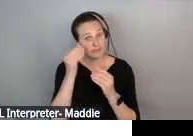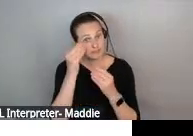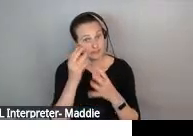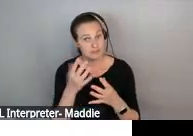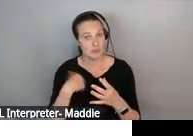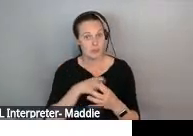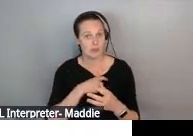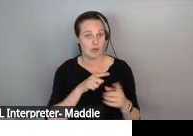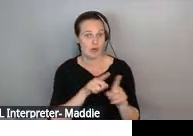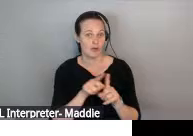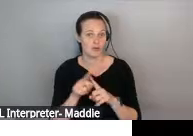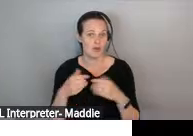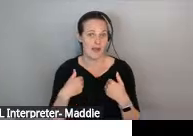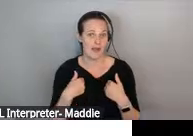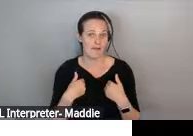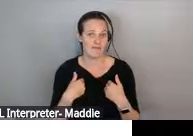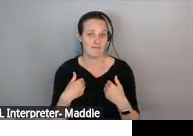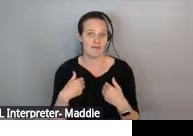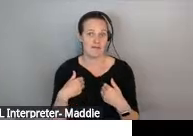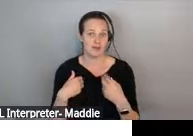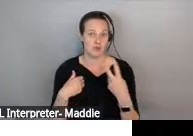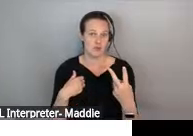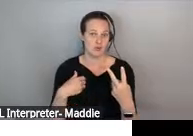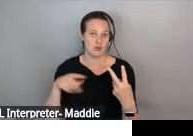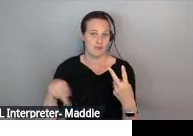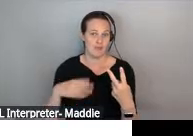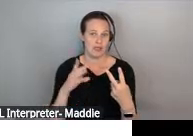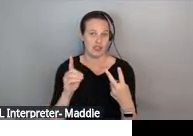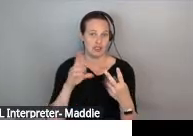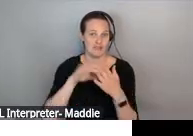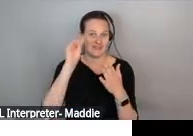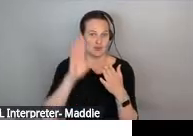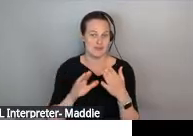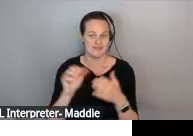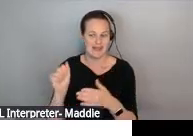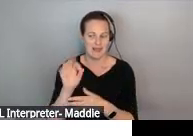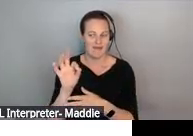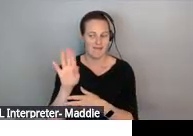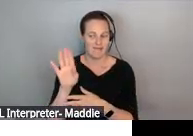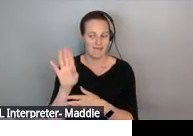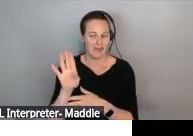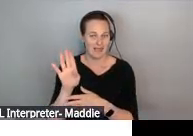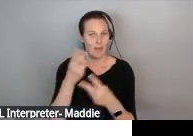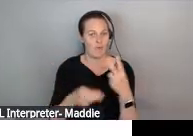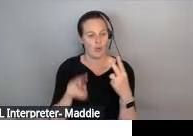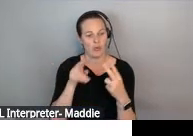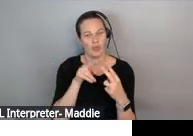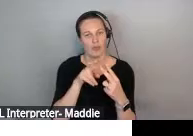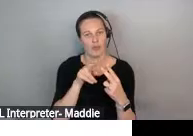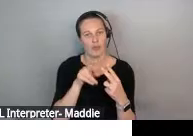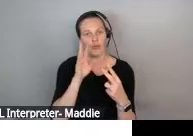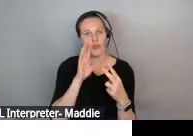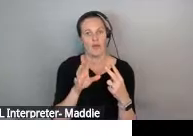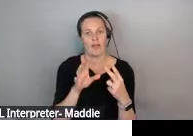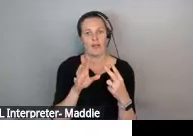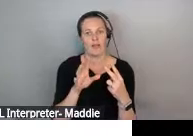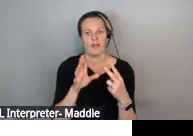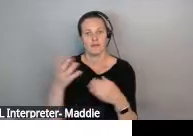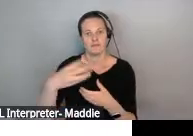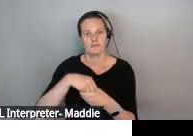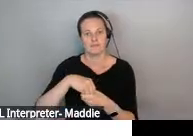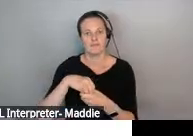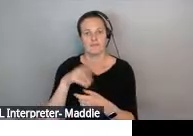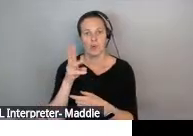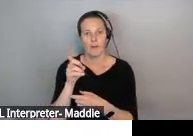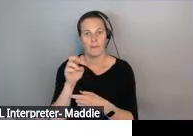to be working with two doctoral students this year at AFB, and both of them are going to be participating in the webinar today.